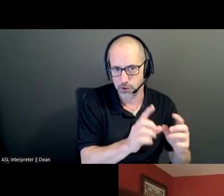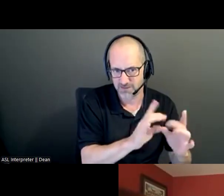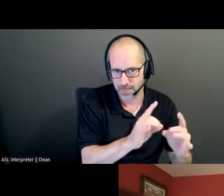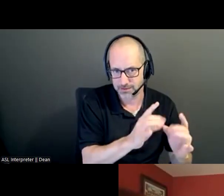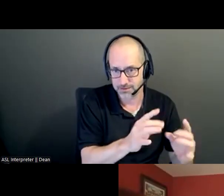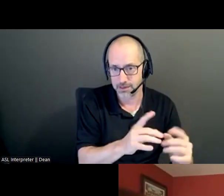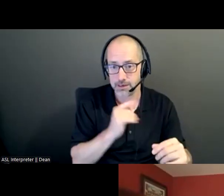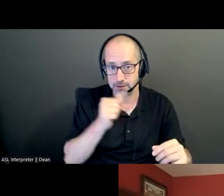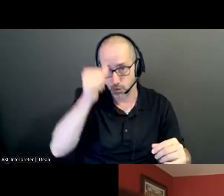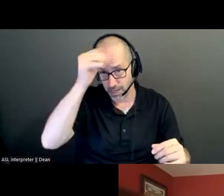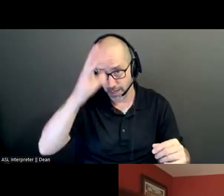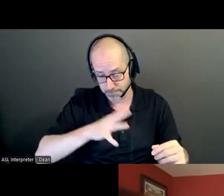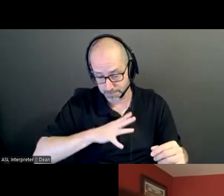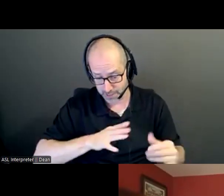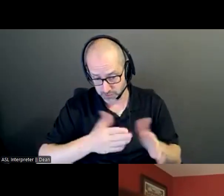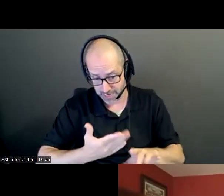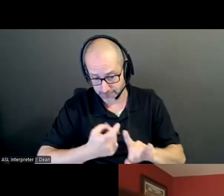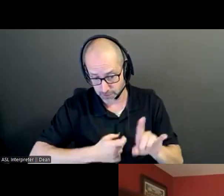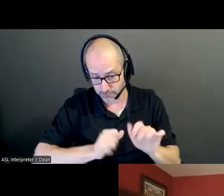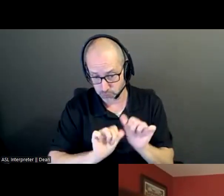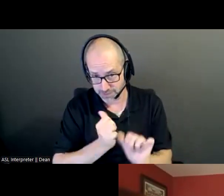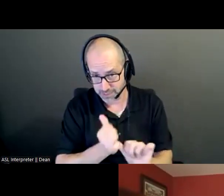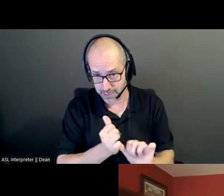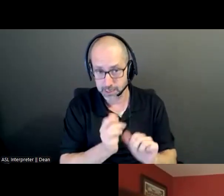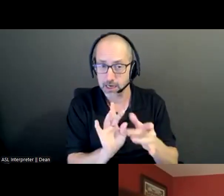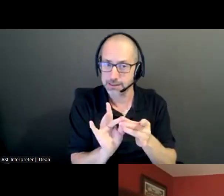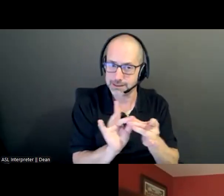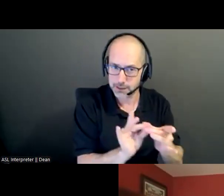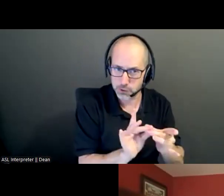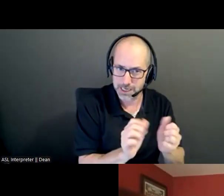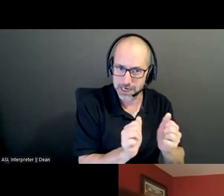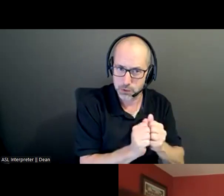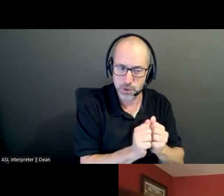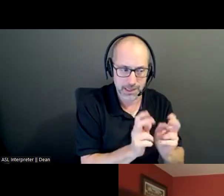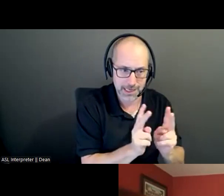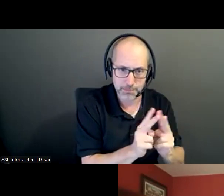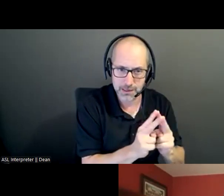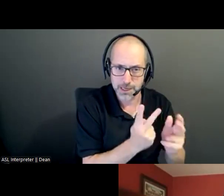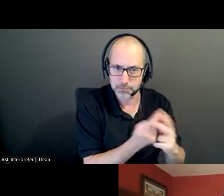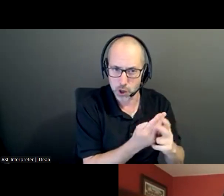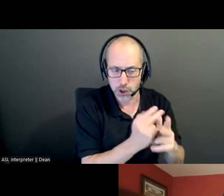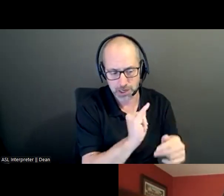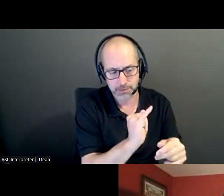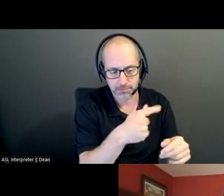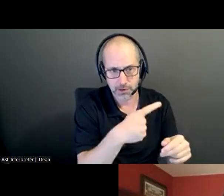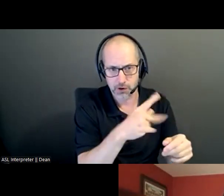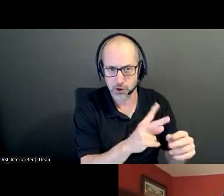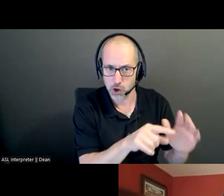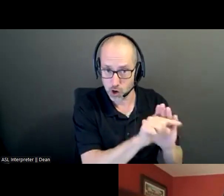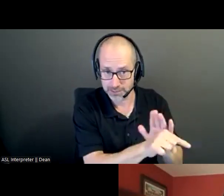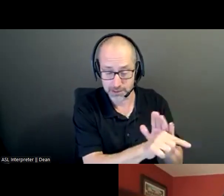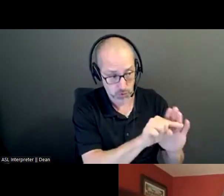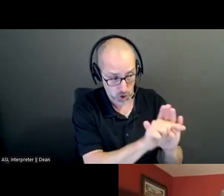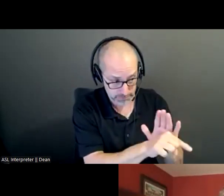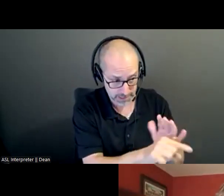between male deaths by suicide and associated with intimate partner homicide perpetration as well.